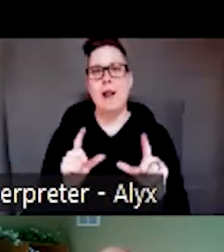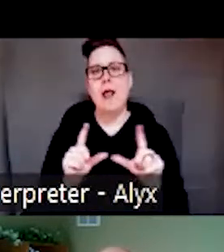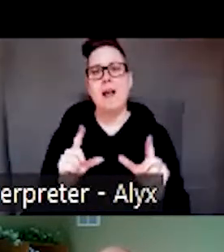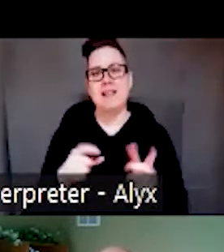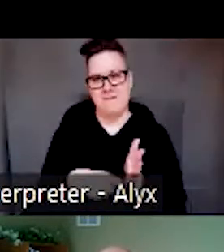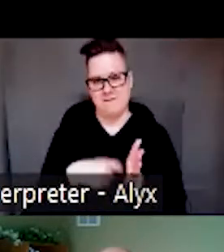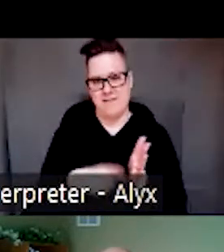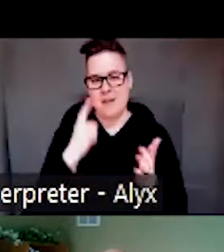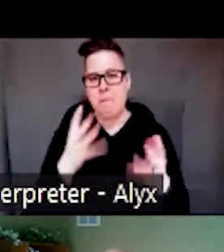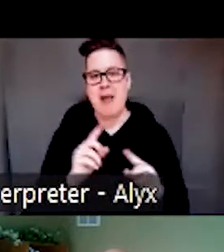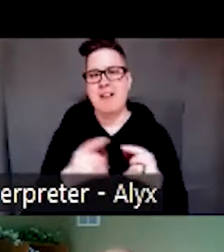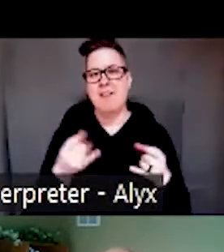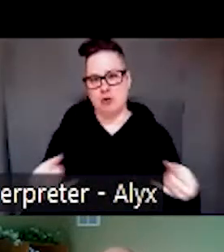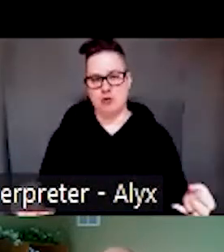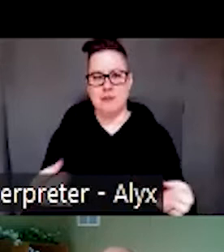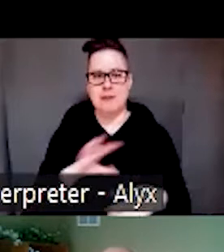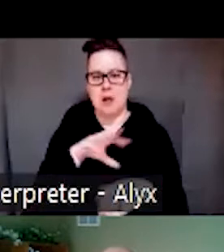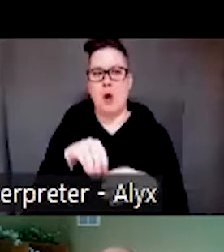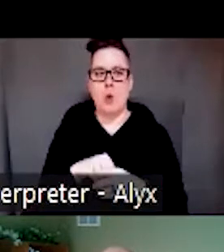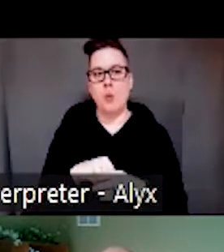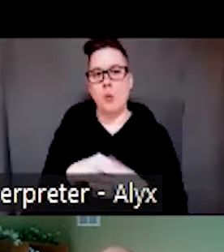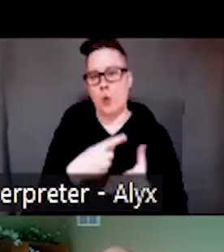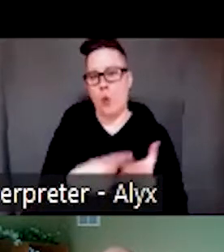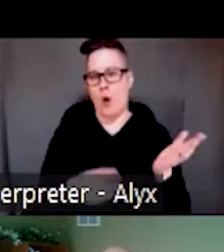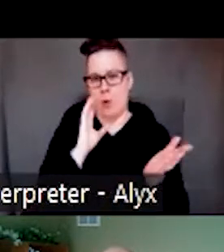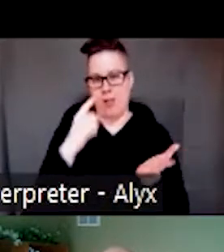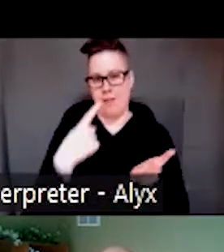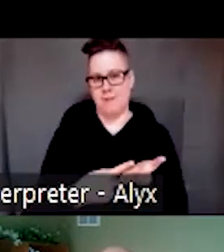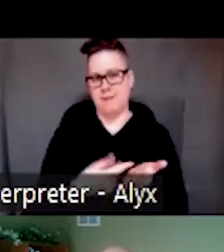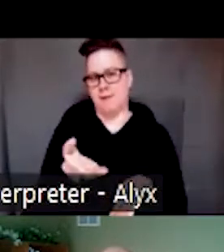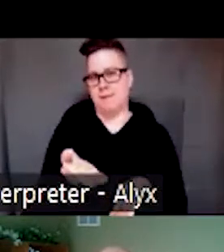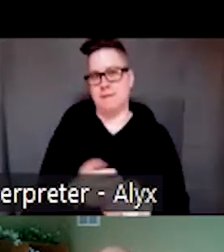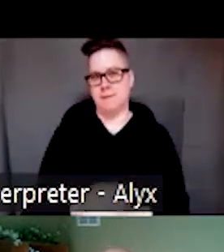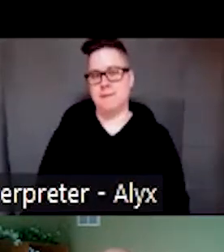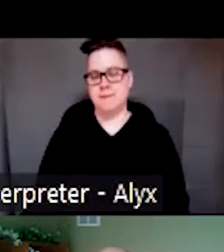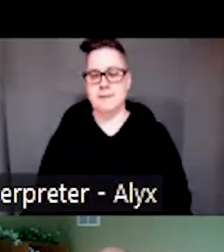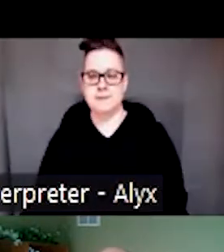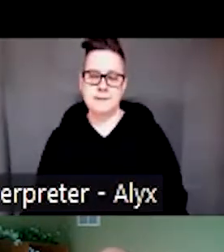for several instruments, including ones that will be discussed today.